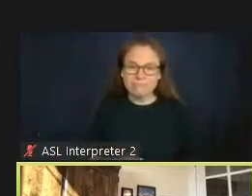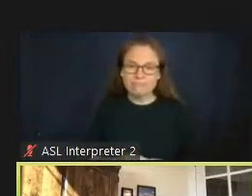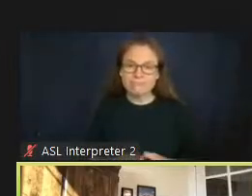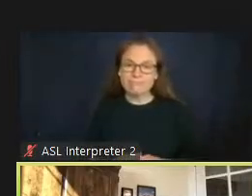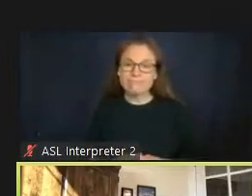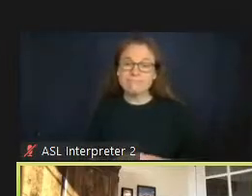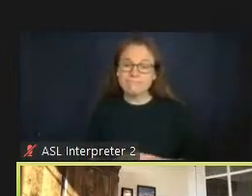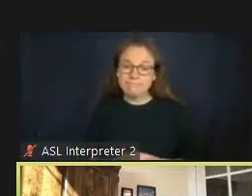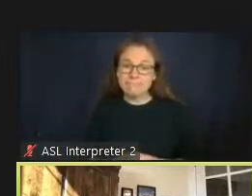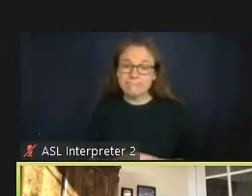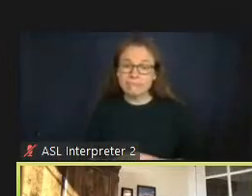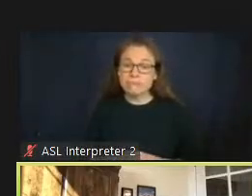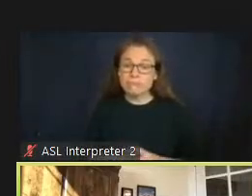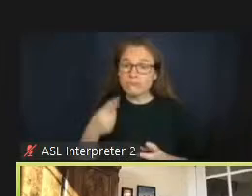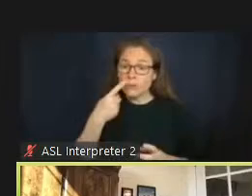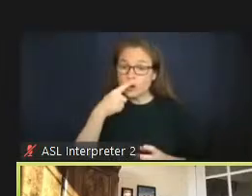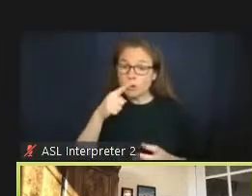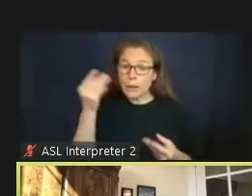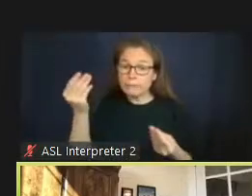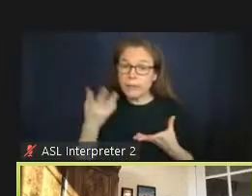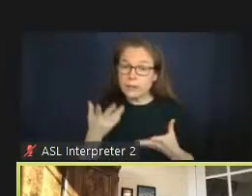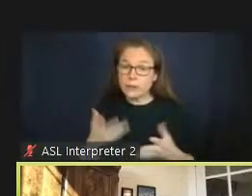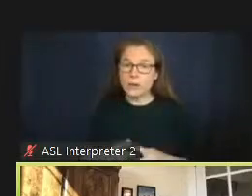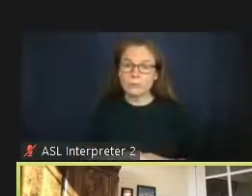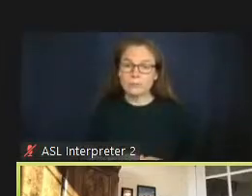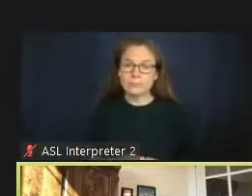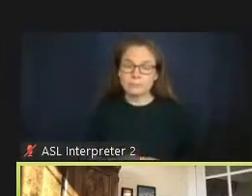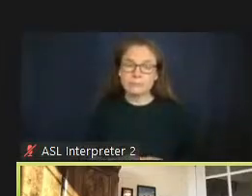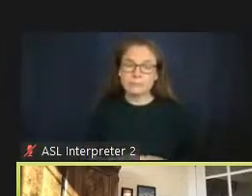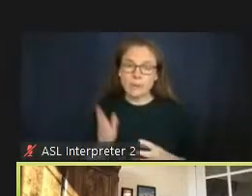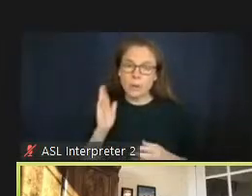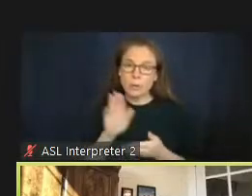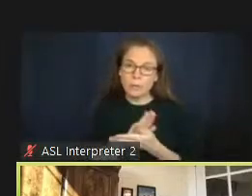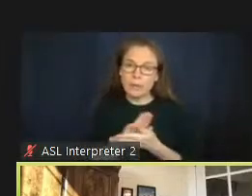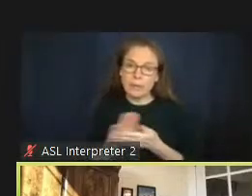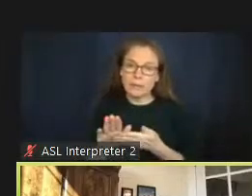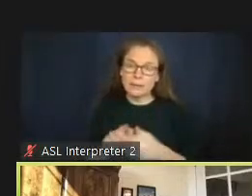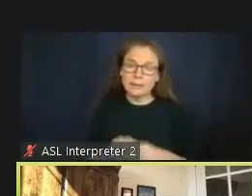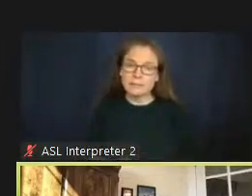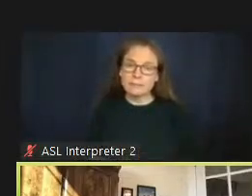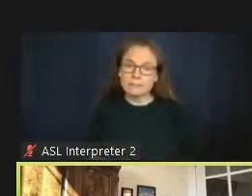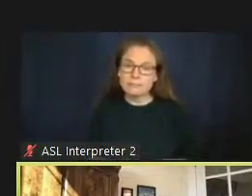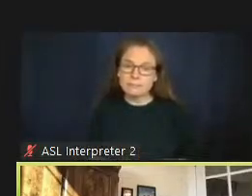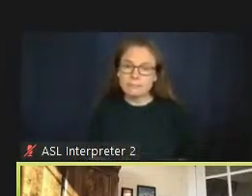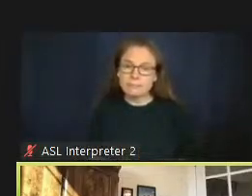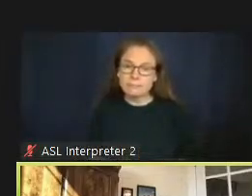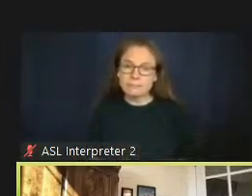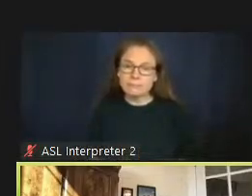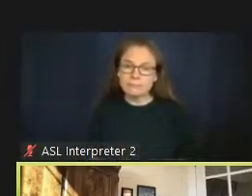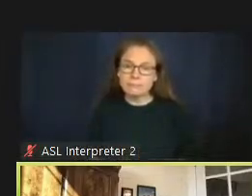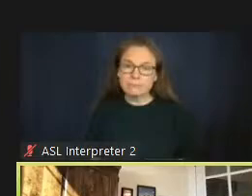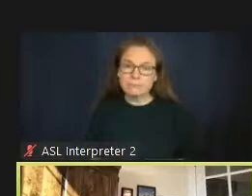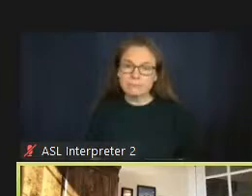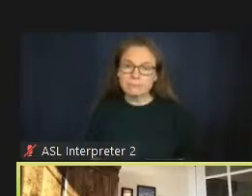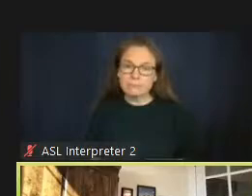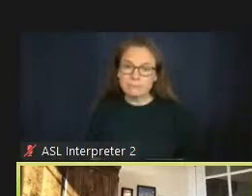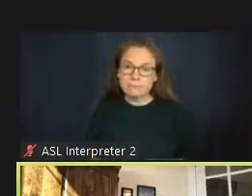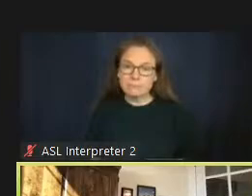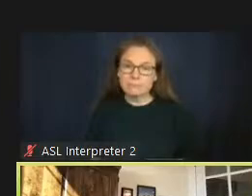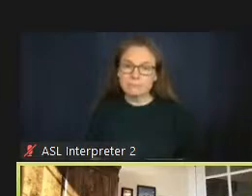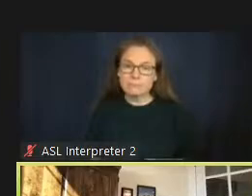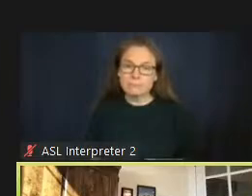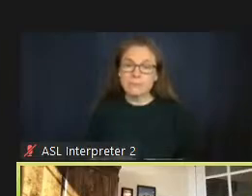Yeah, if we could be notified as committee members, it would be nice, because I had follow-up questions to that